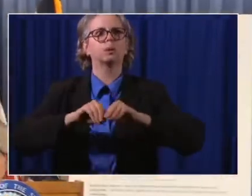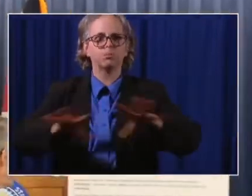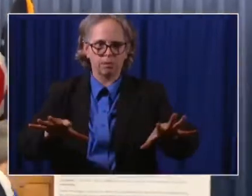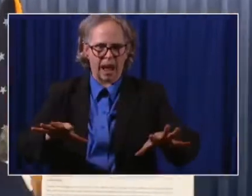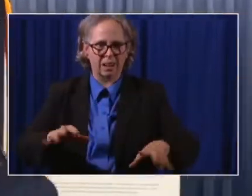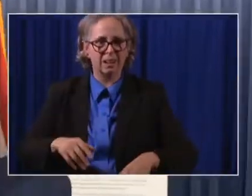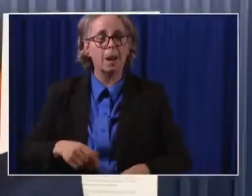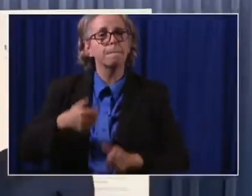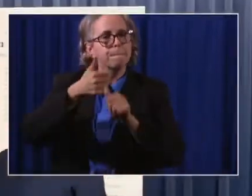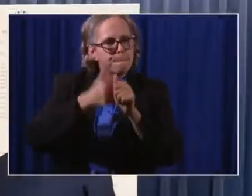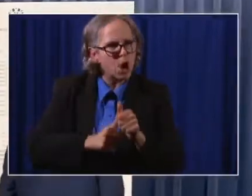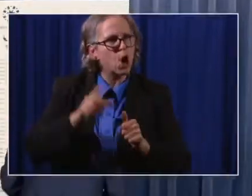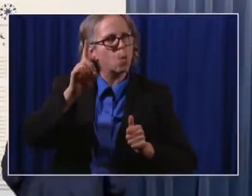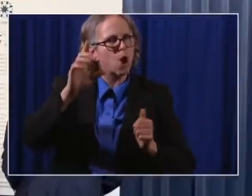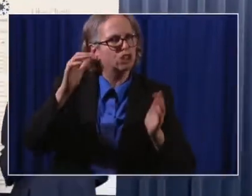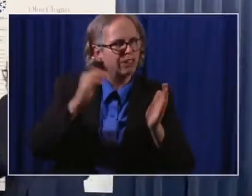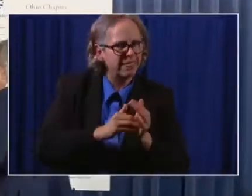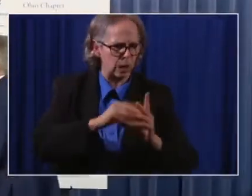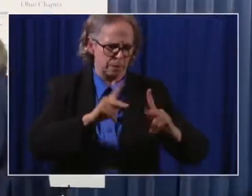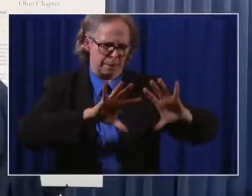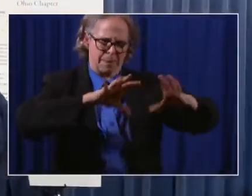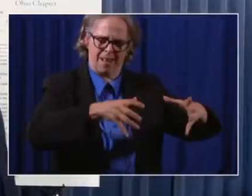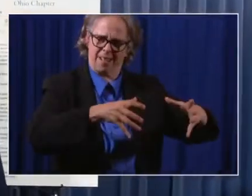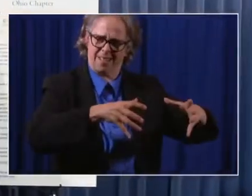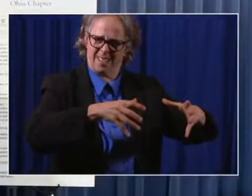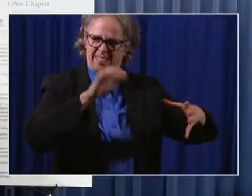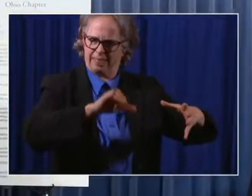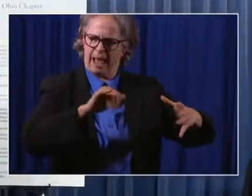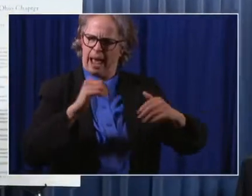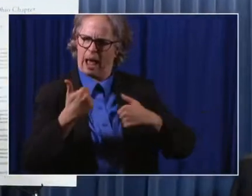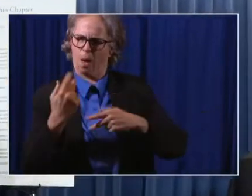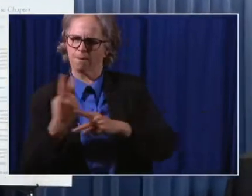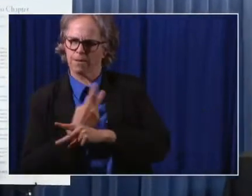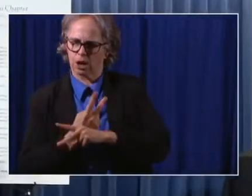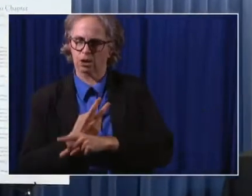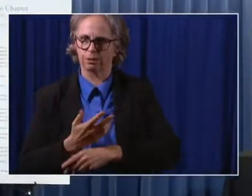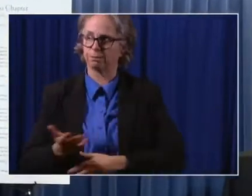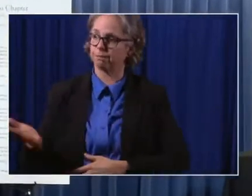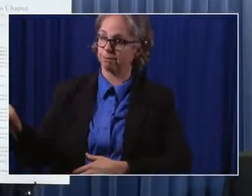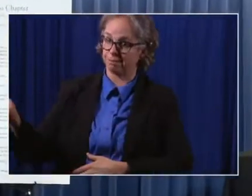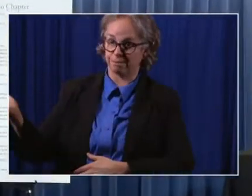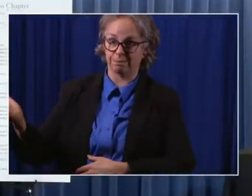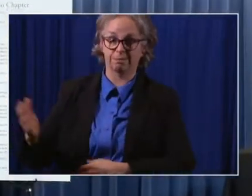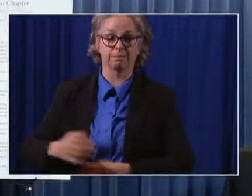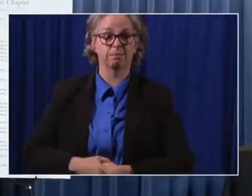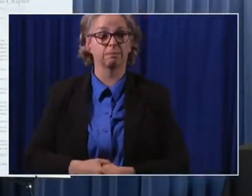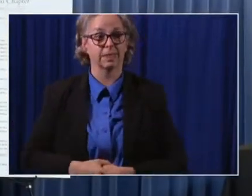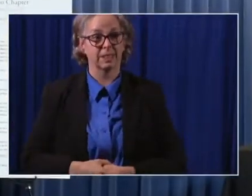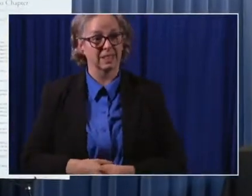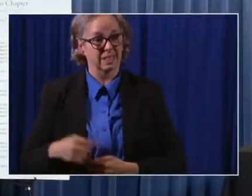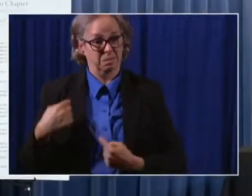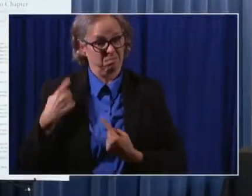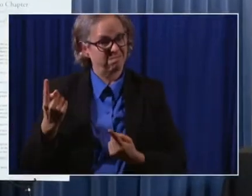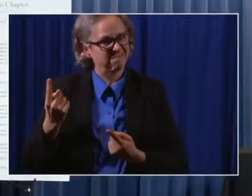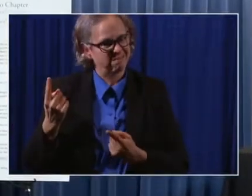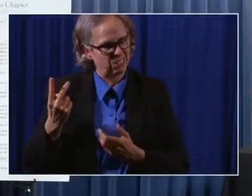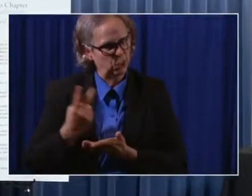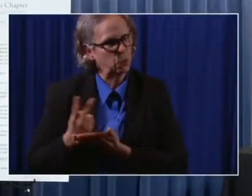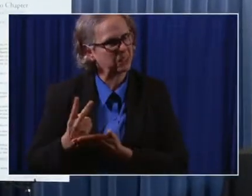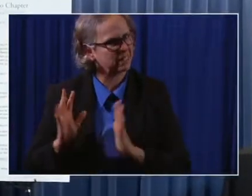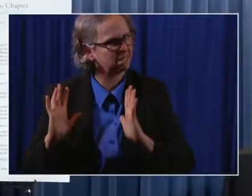in the community at a particular point in time, and that is the last 2 weeks. It does not